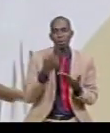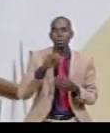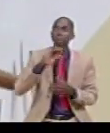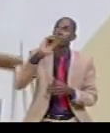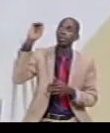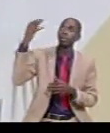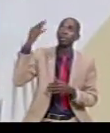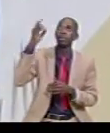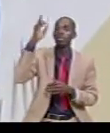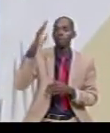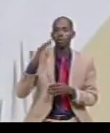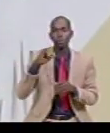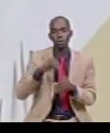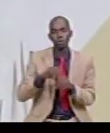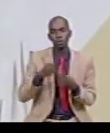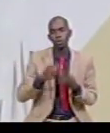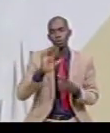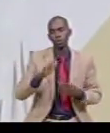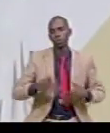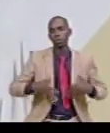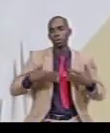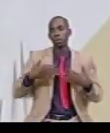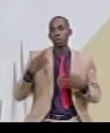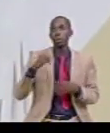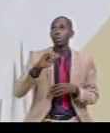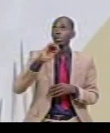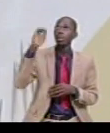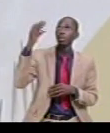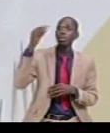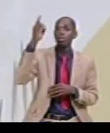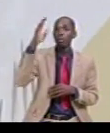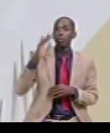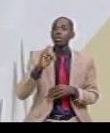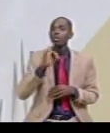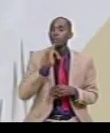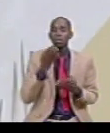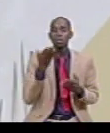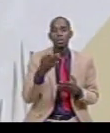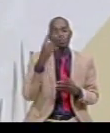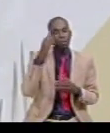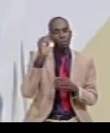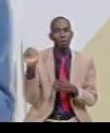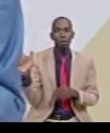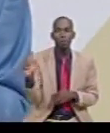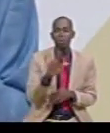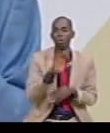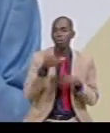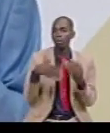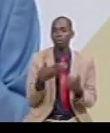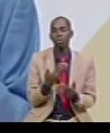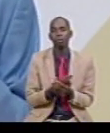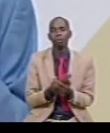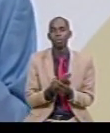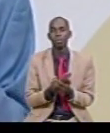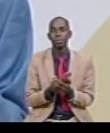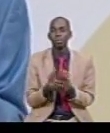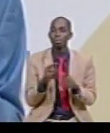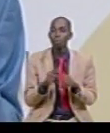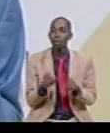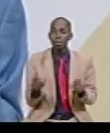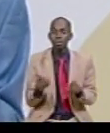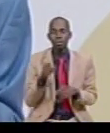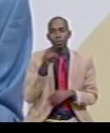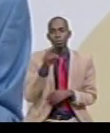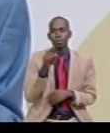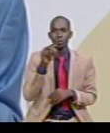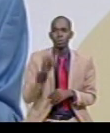of God is available to all. God's grace that brings salvation has appeared to all men. But you need